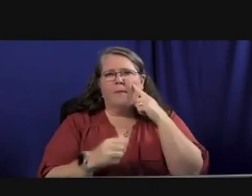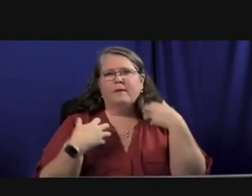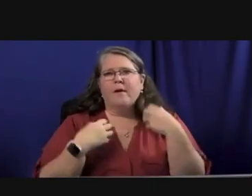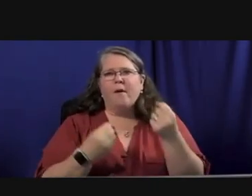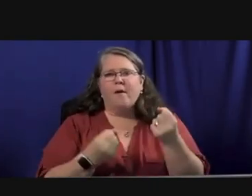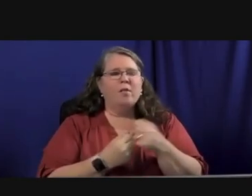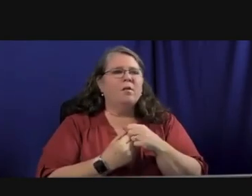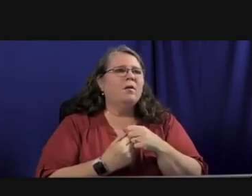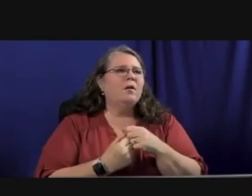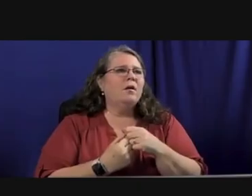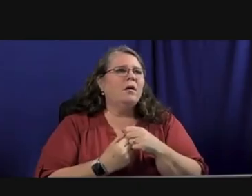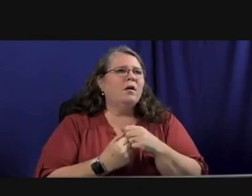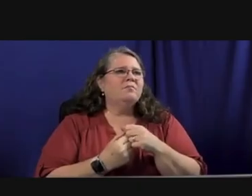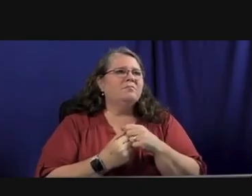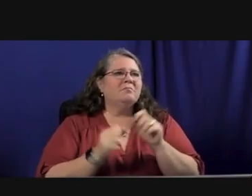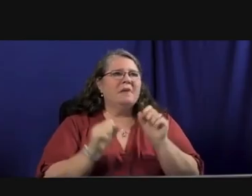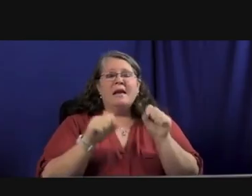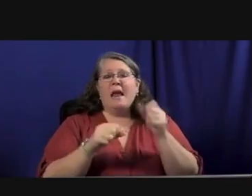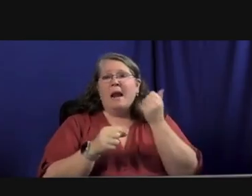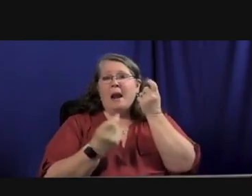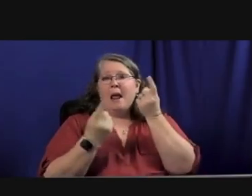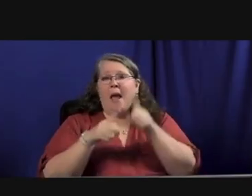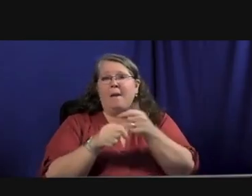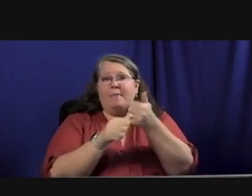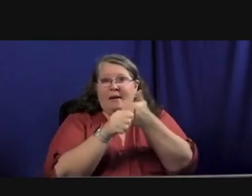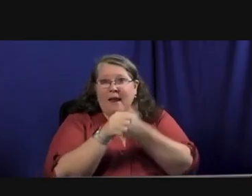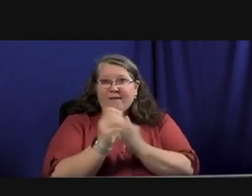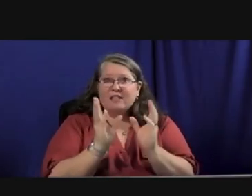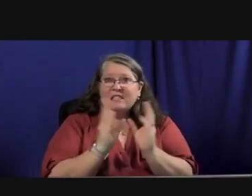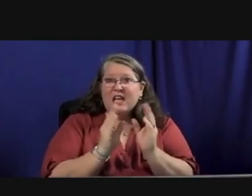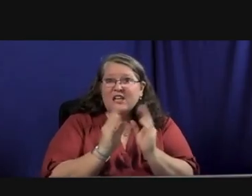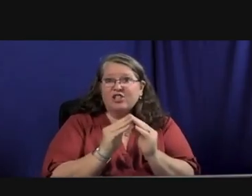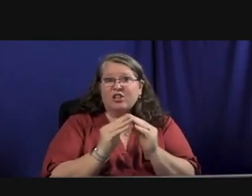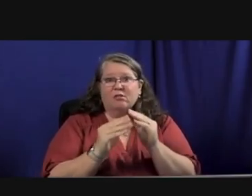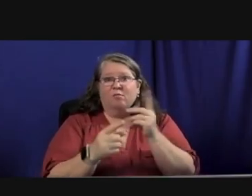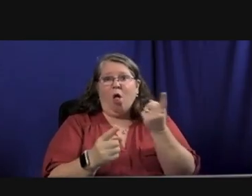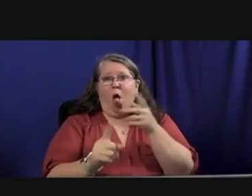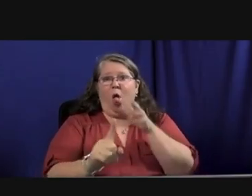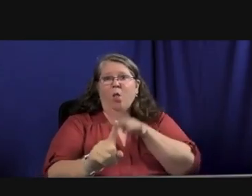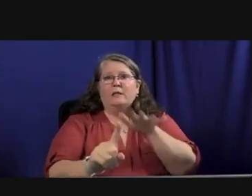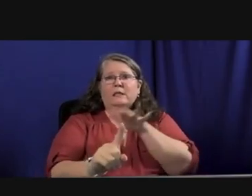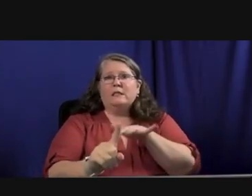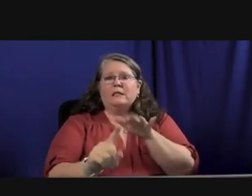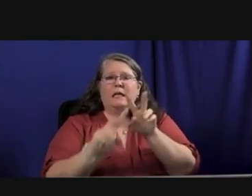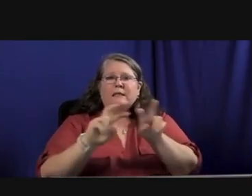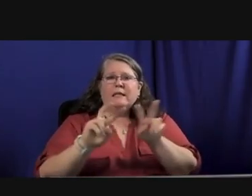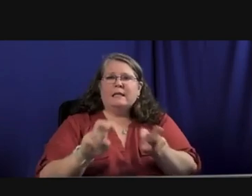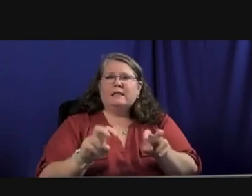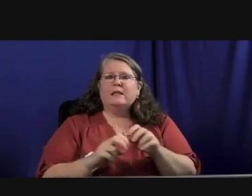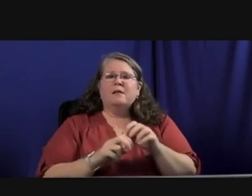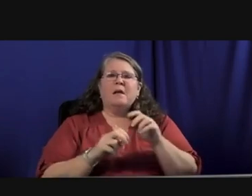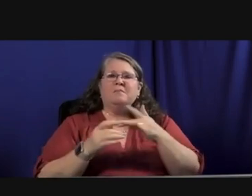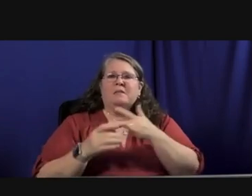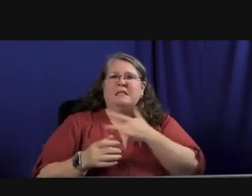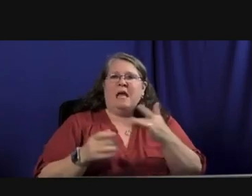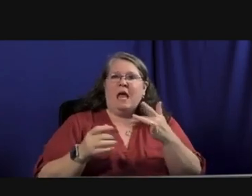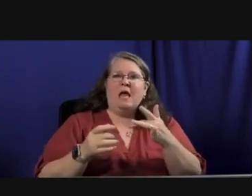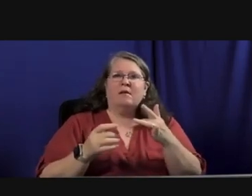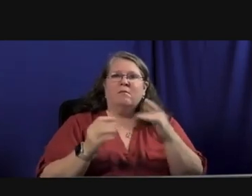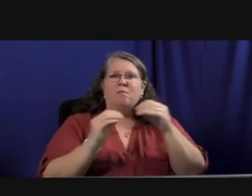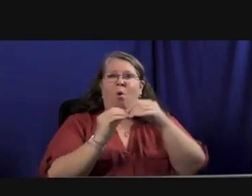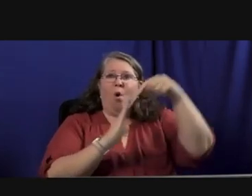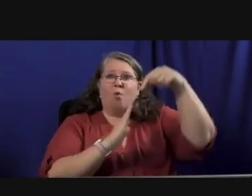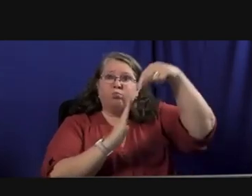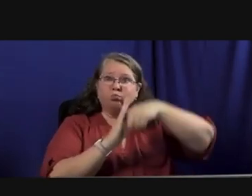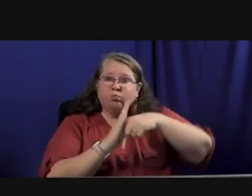field, but mostly mental health. This can happen every session during your assessment of